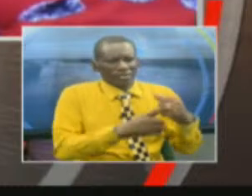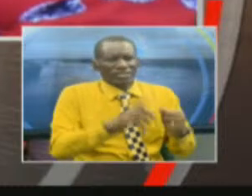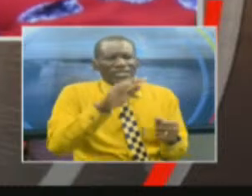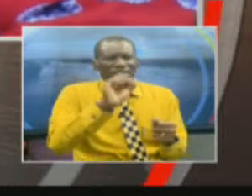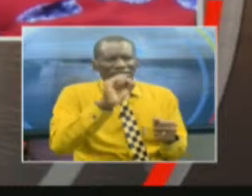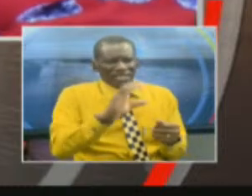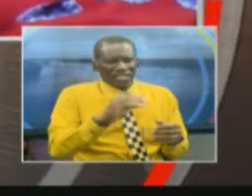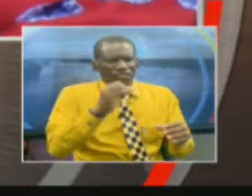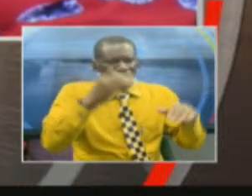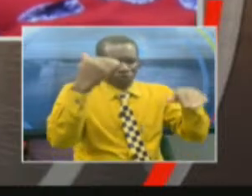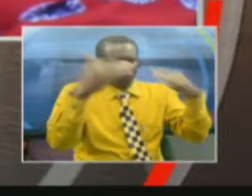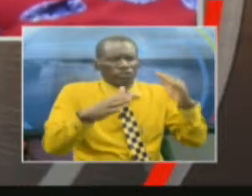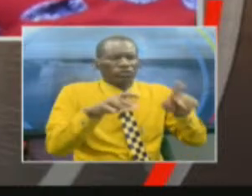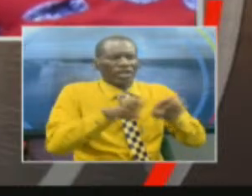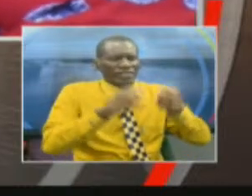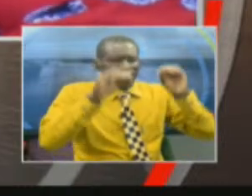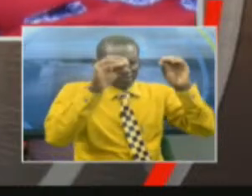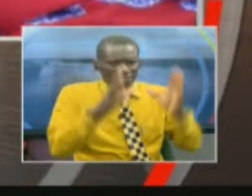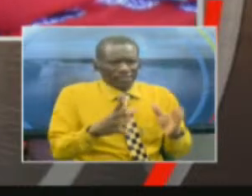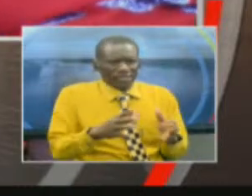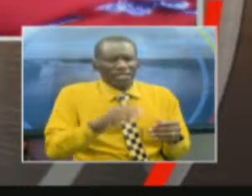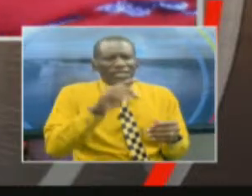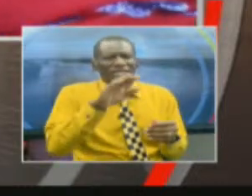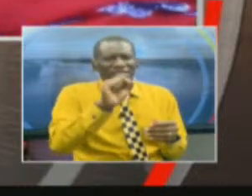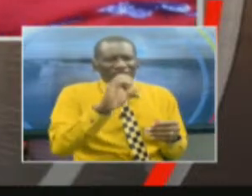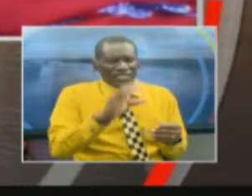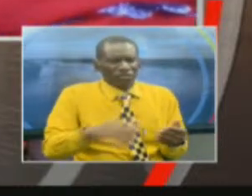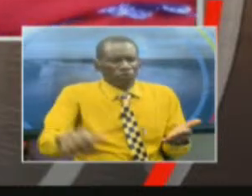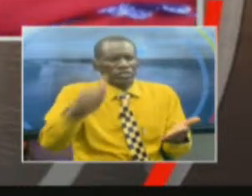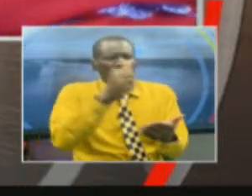you qualify to be a teacher, TSC just gave you